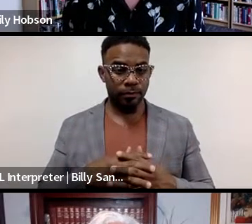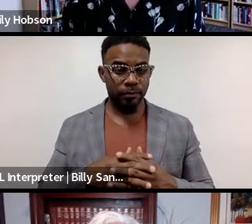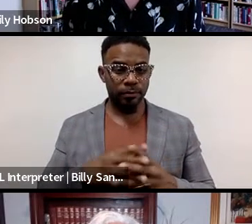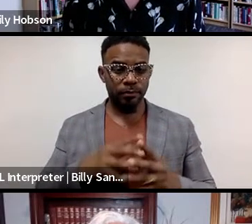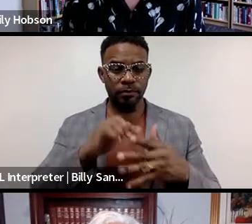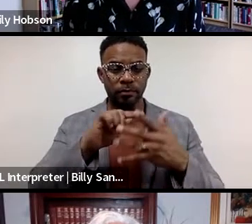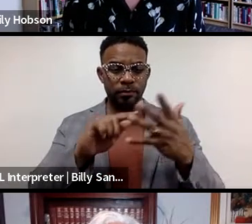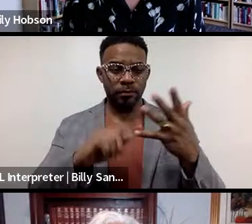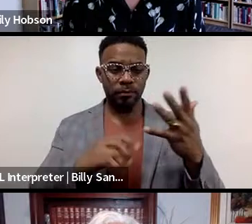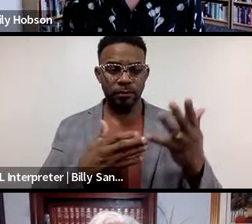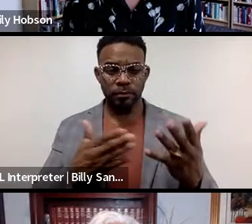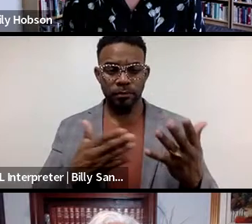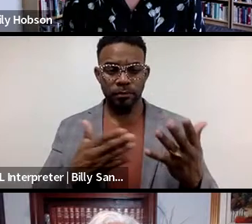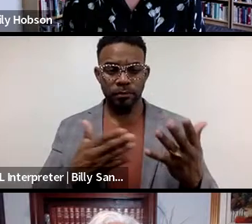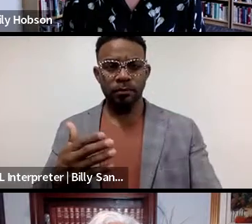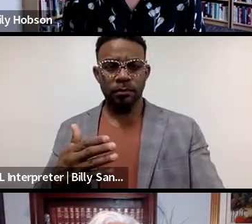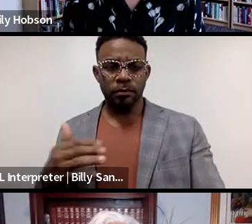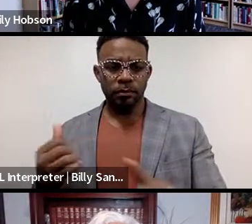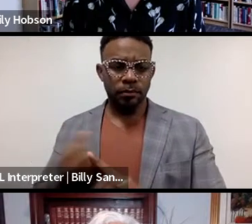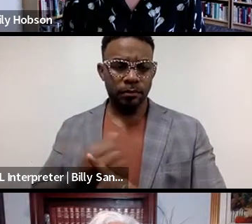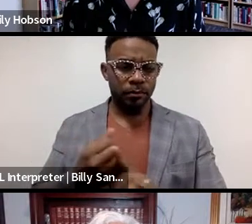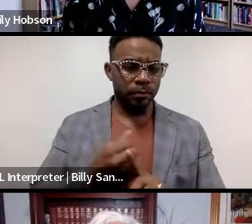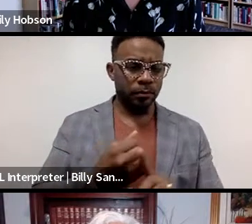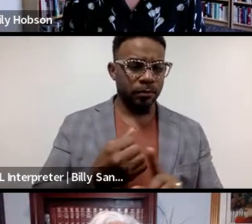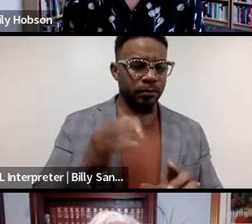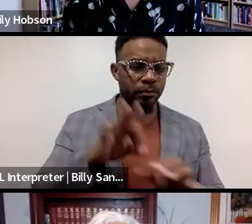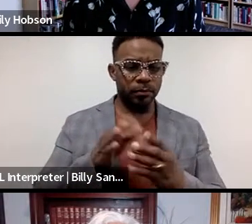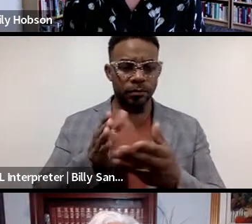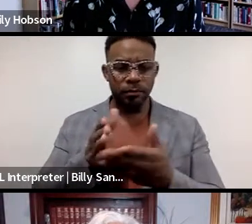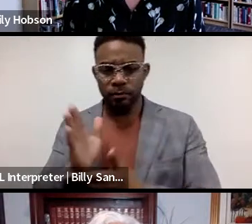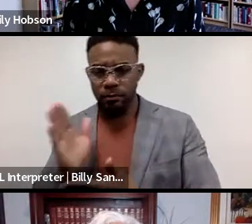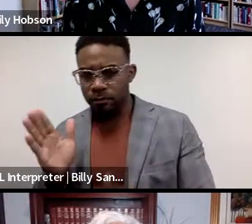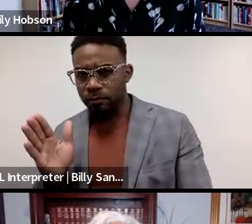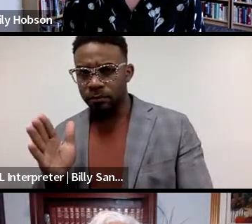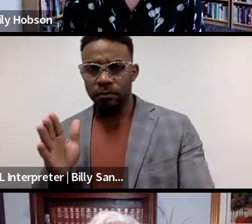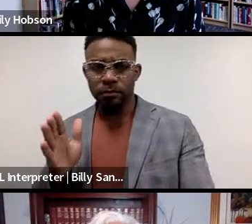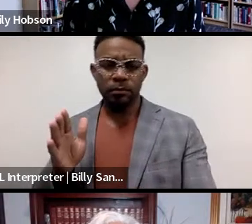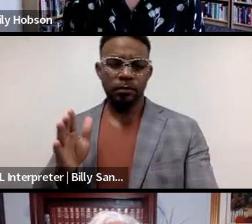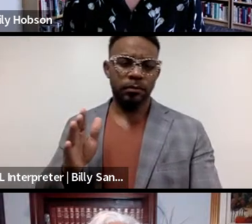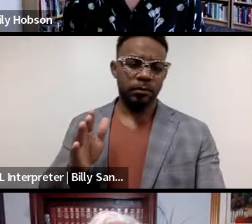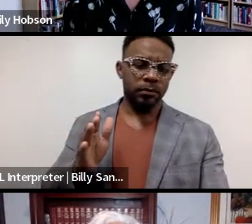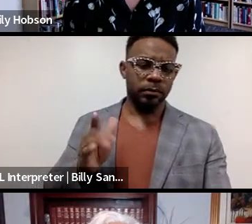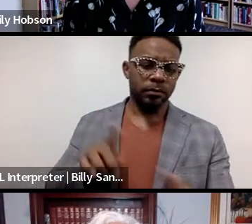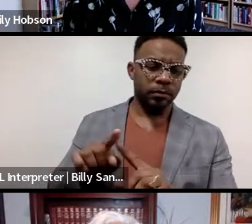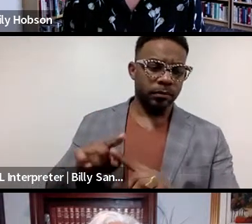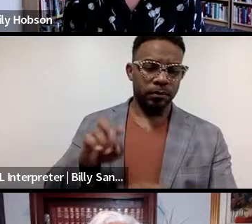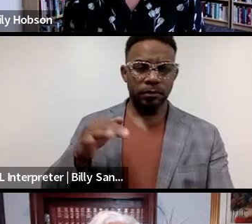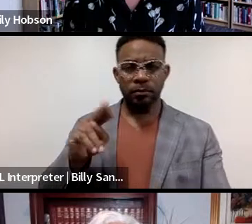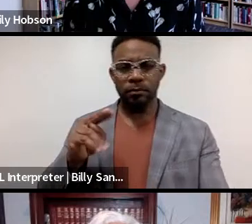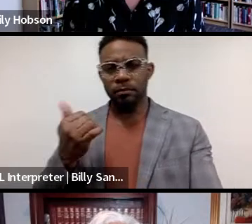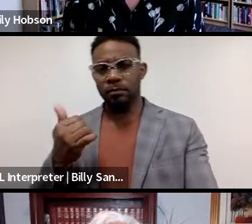All of these kind of attacks on voting rights, also